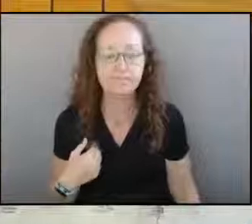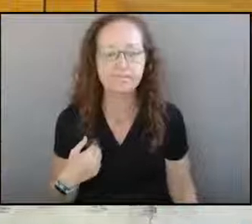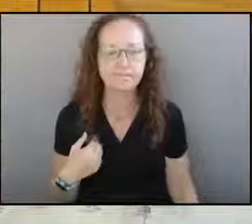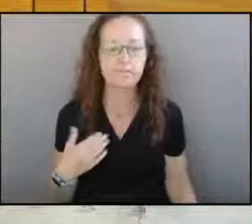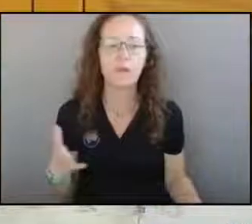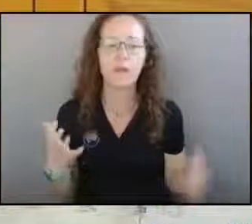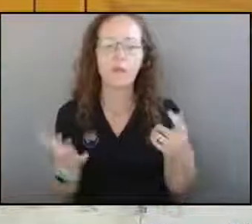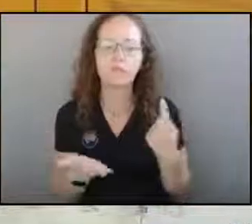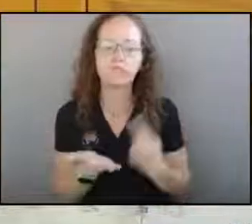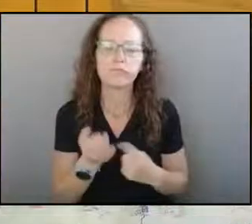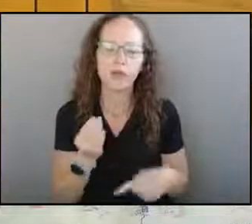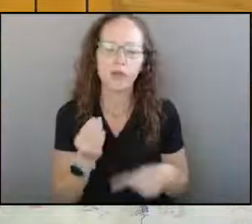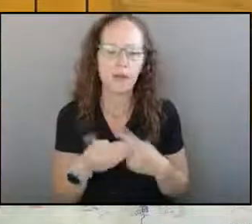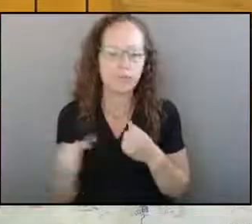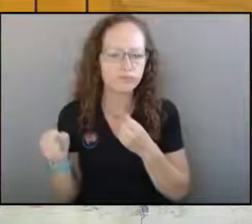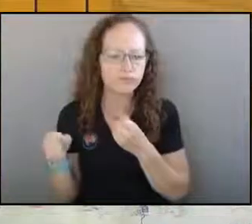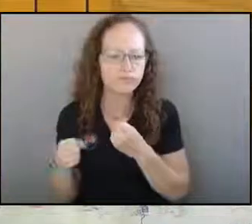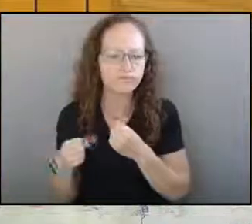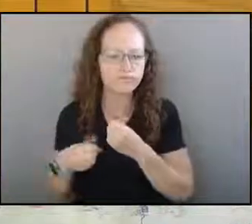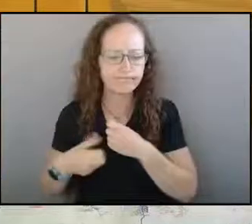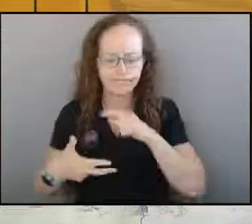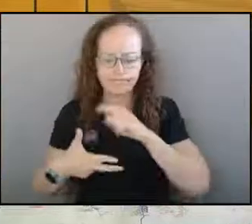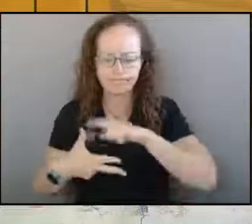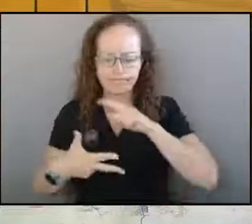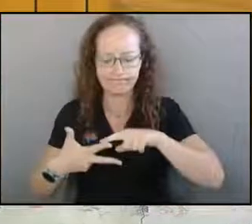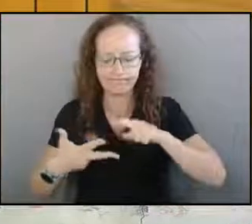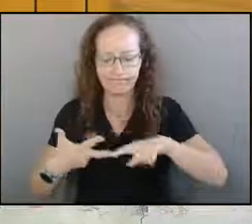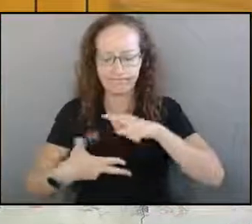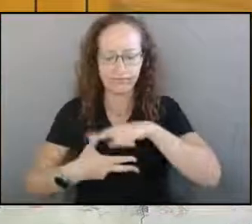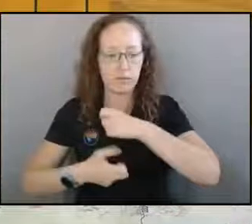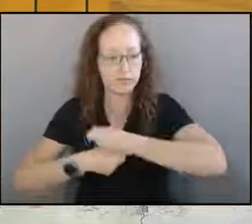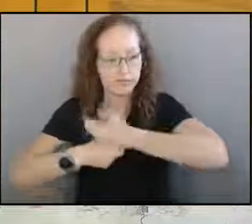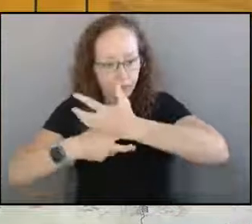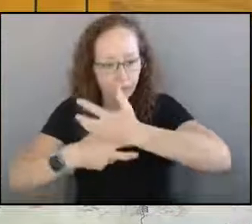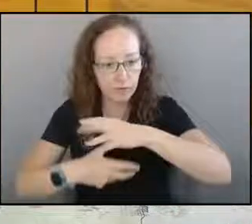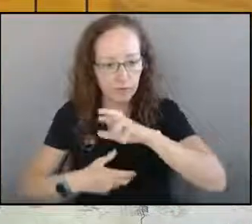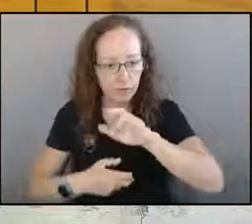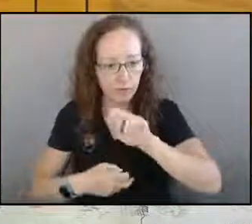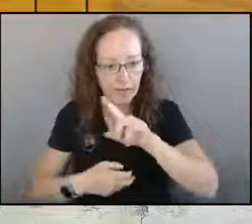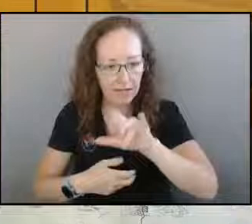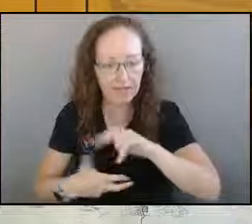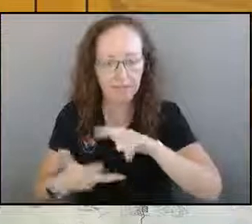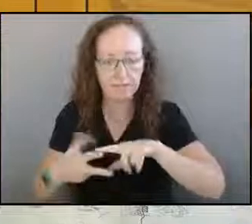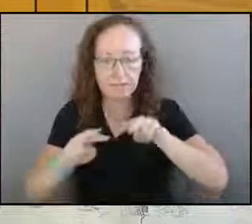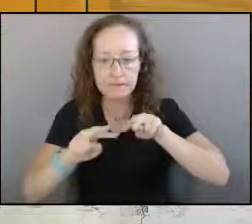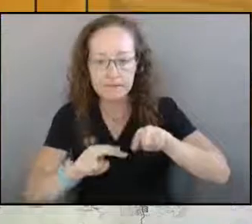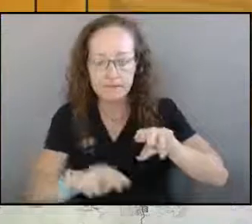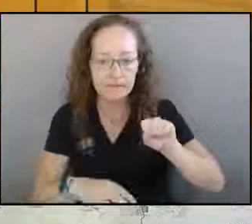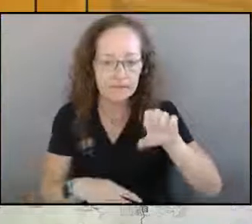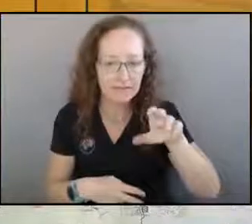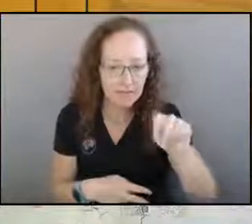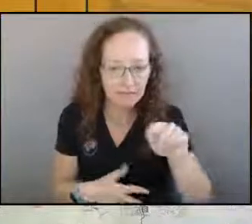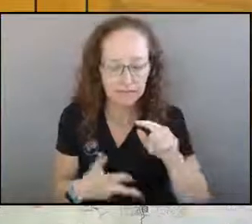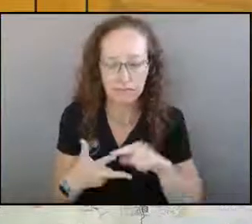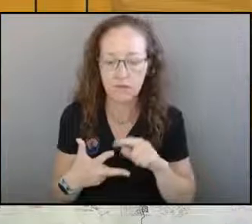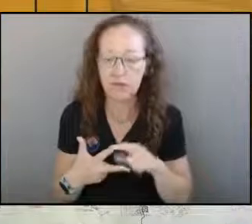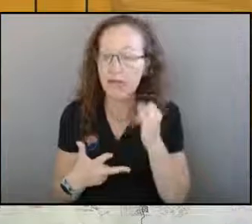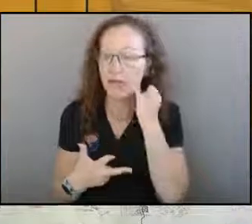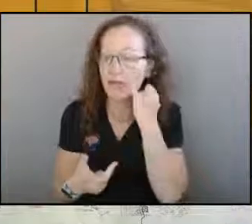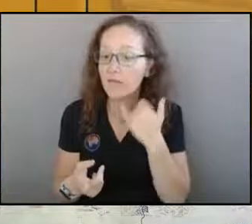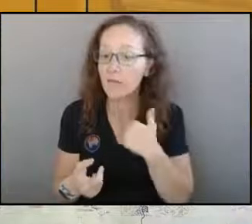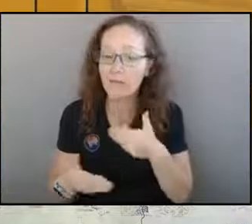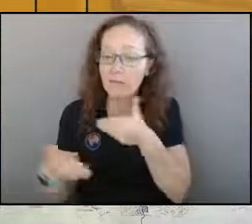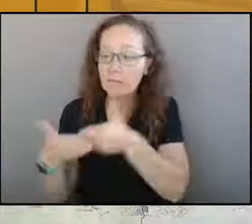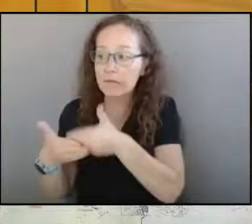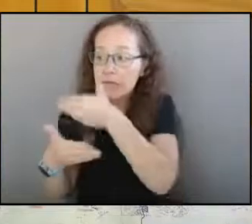preparedness, ready and set. You guys, if anybody has elderly family members or neighbors that they're concerned about,